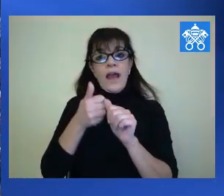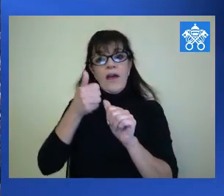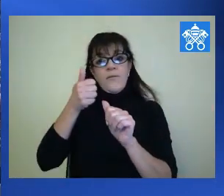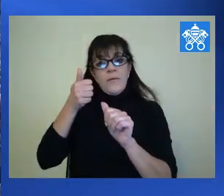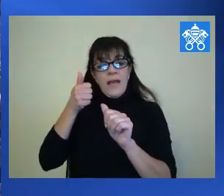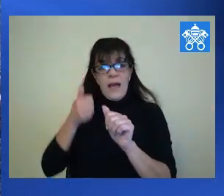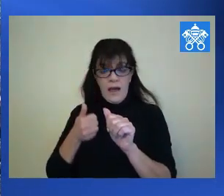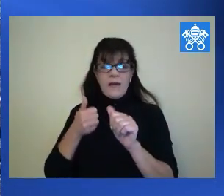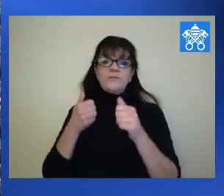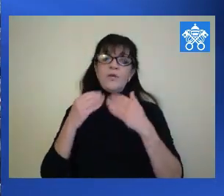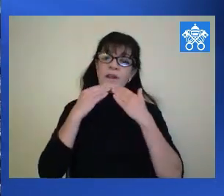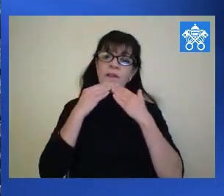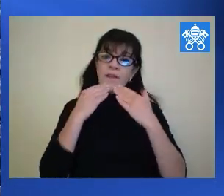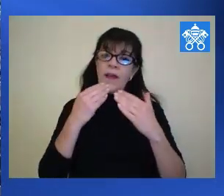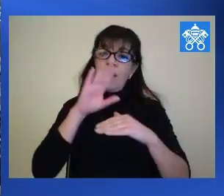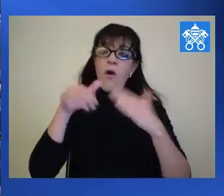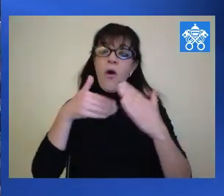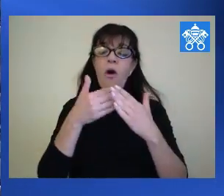Vatican News